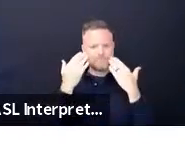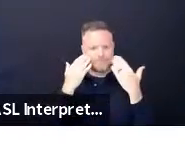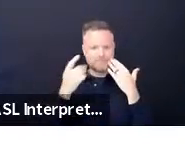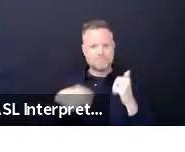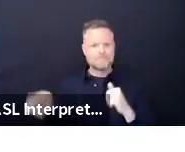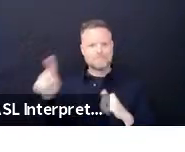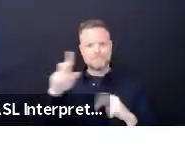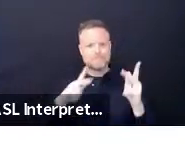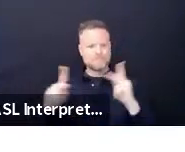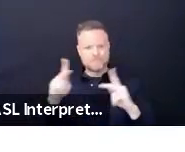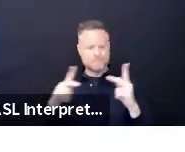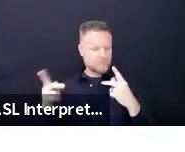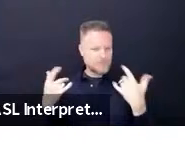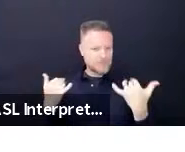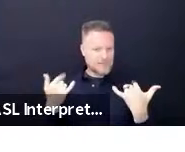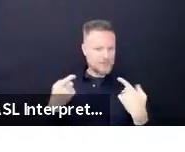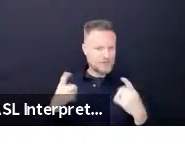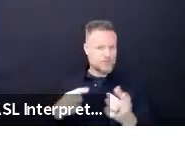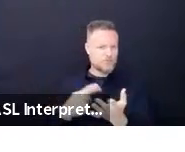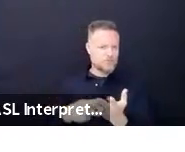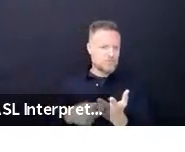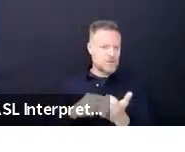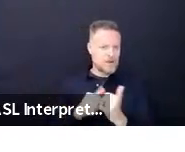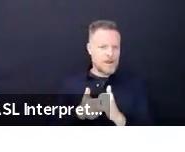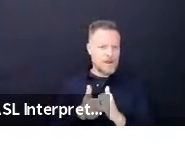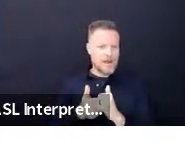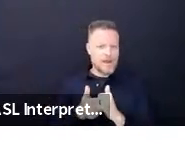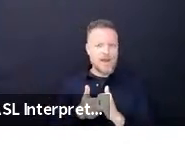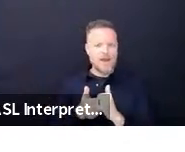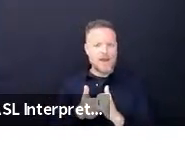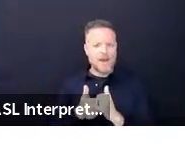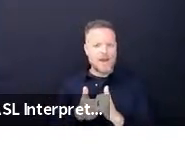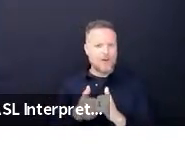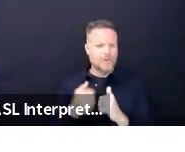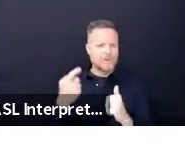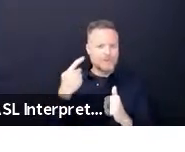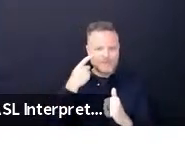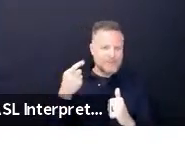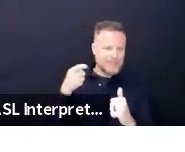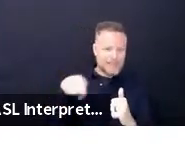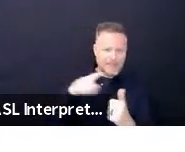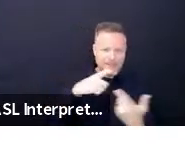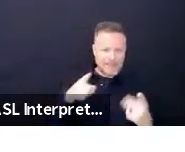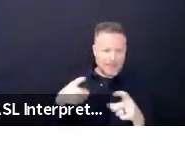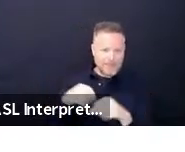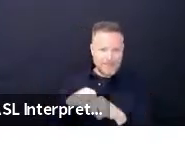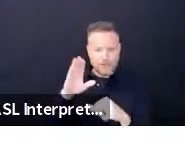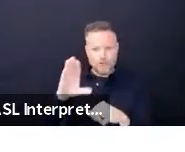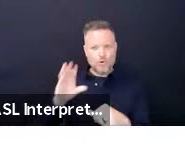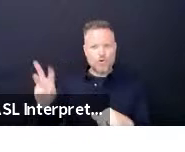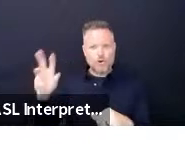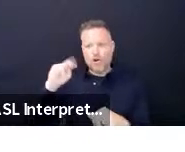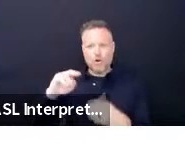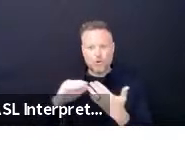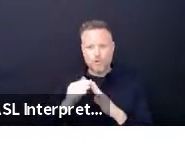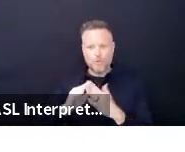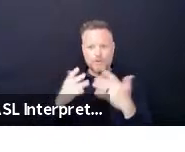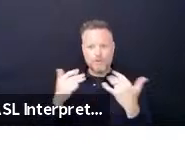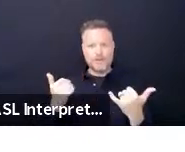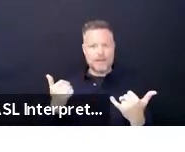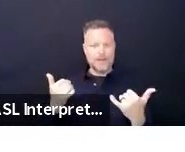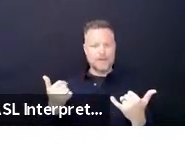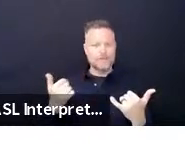the discussion about how you can see this kind of playing out in your own communities. So at this point, I will have